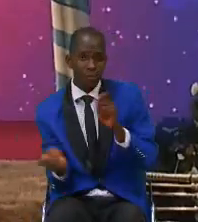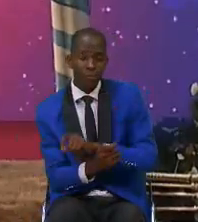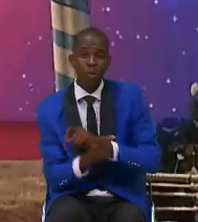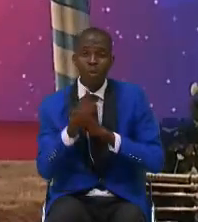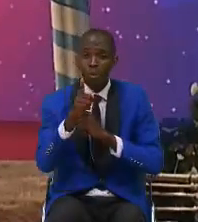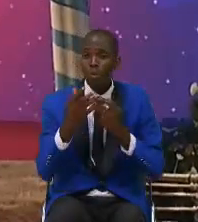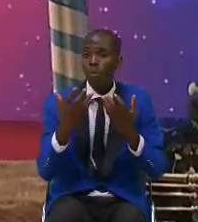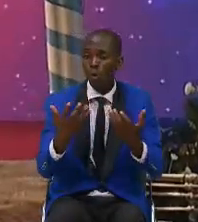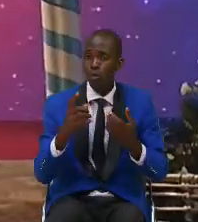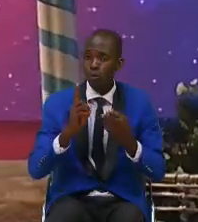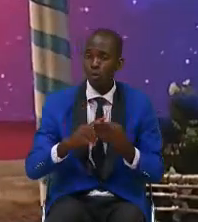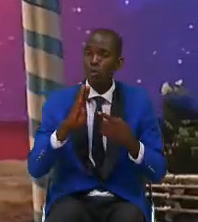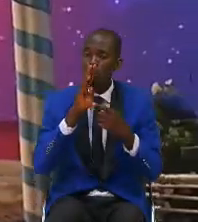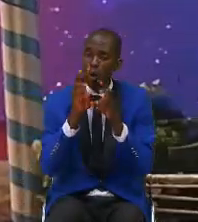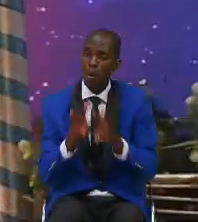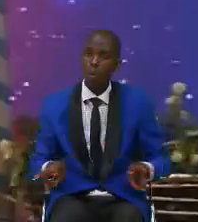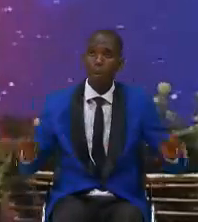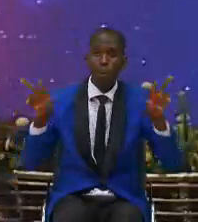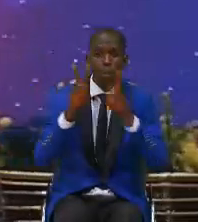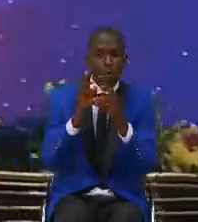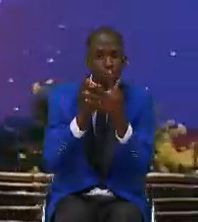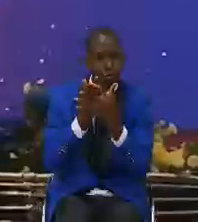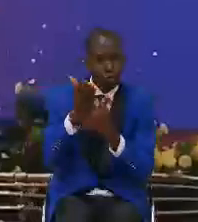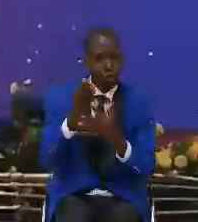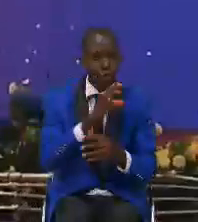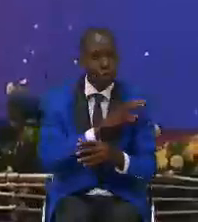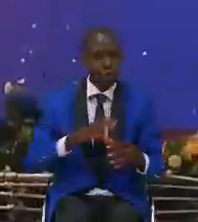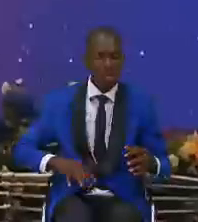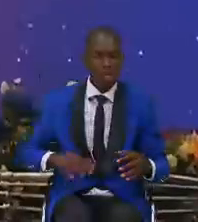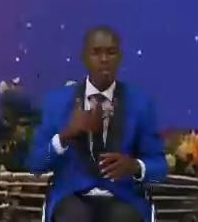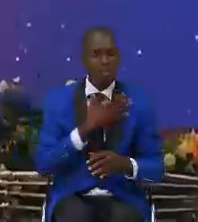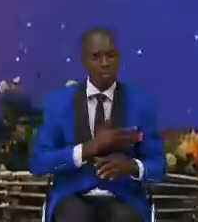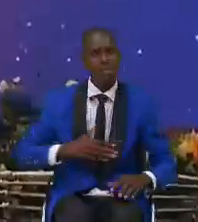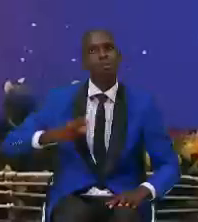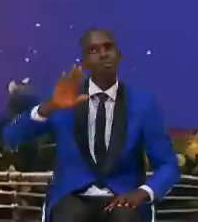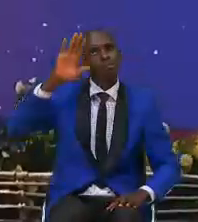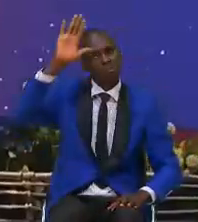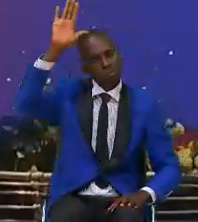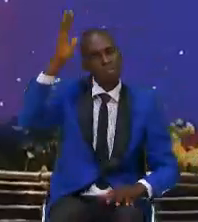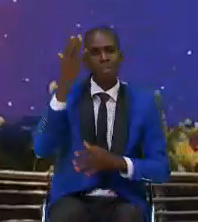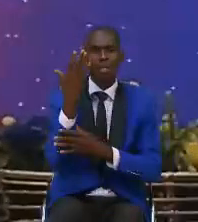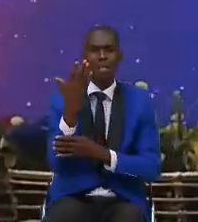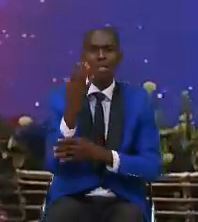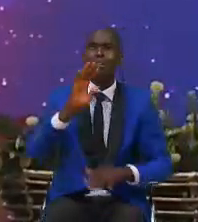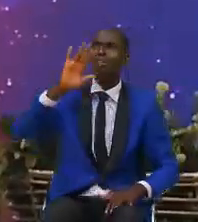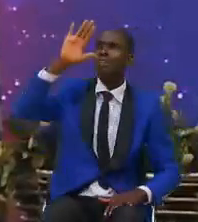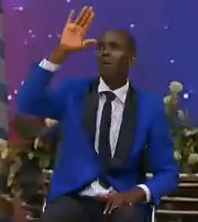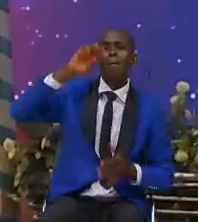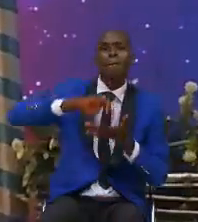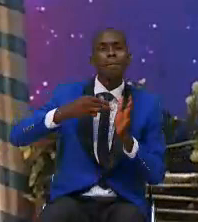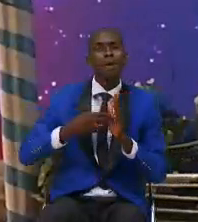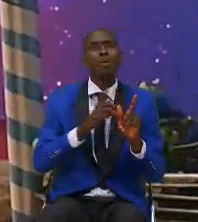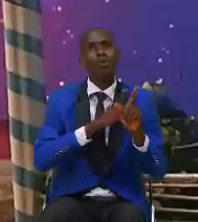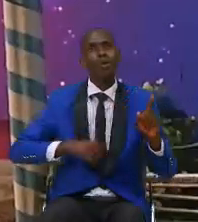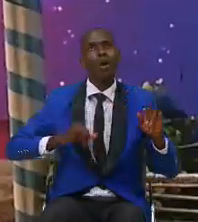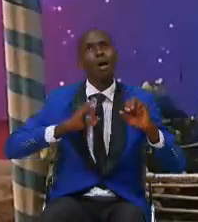turned around. And you want to become worthy through Christ. Anywhere you are, you raise up your hand. You're telling the Lord,